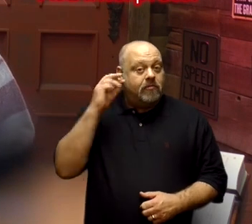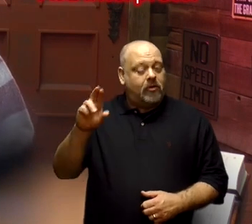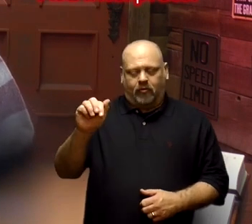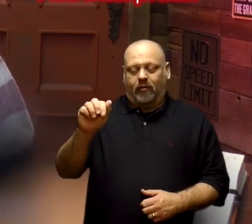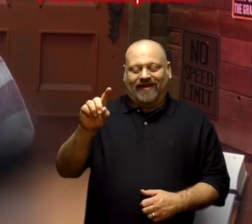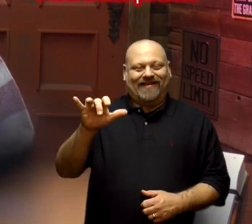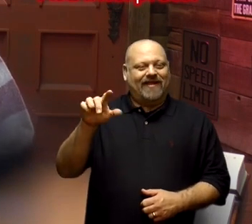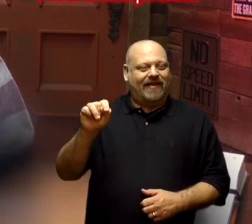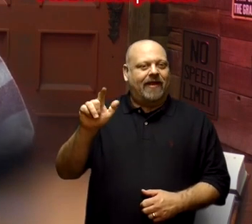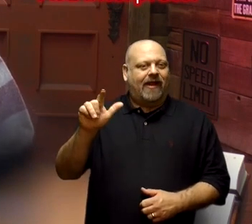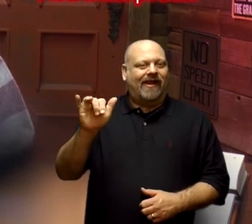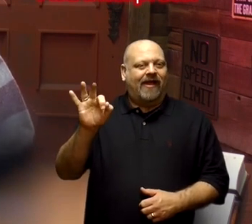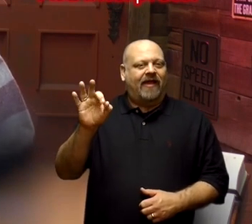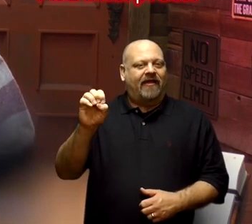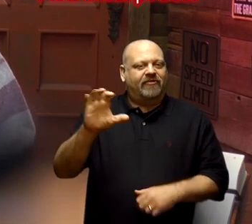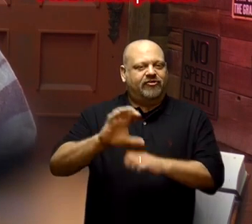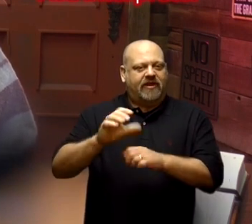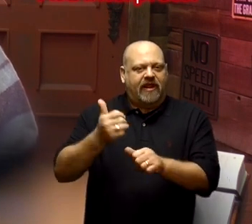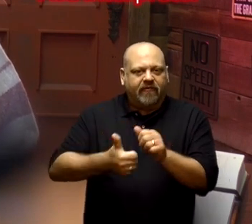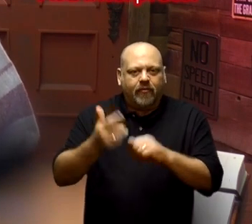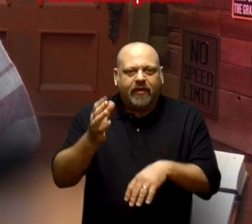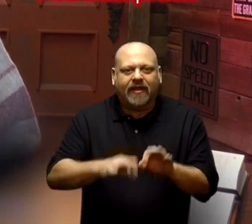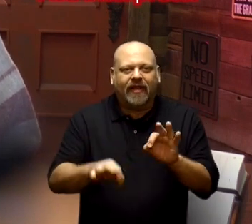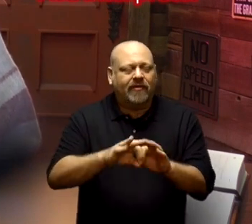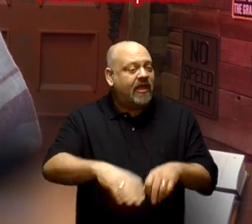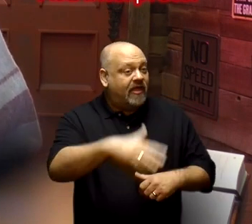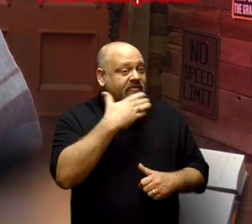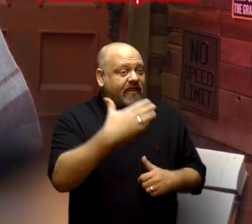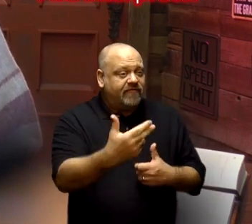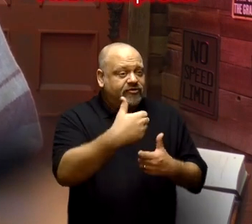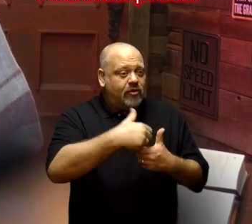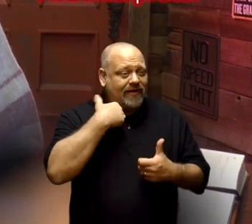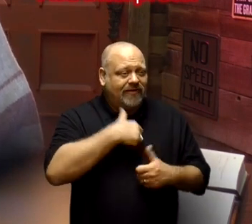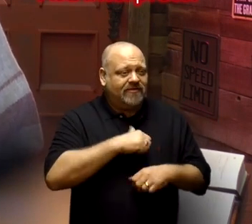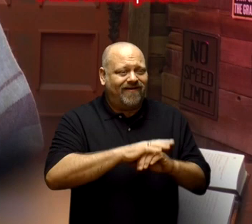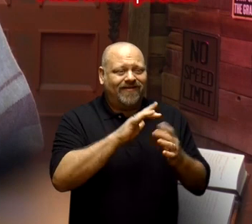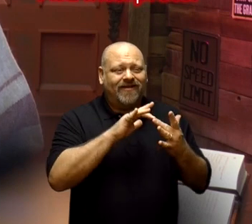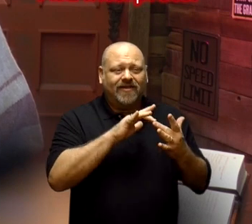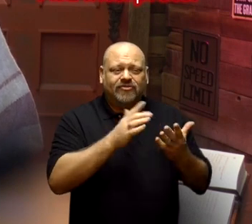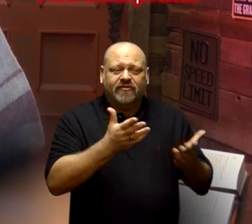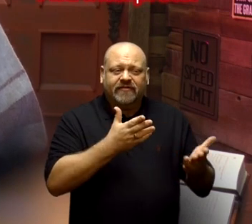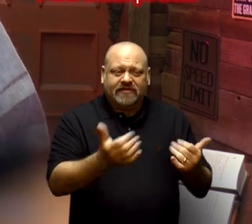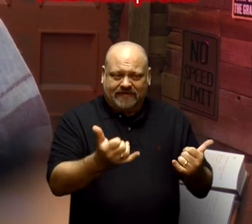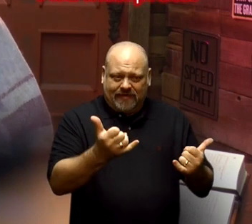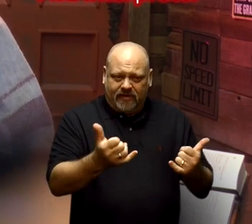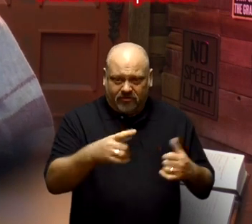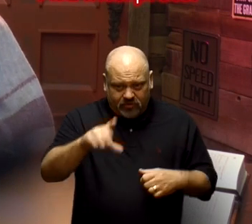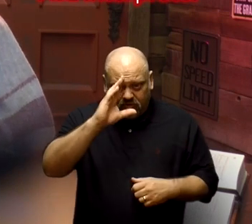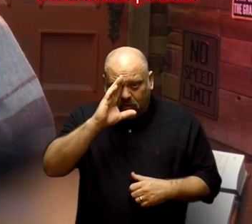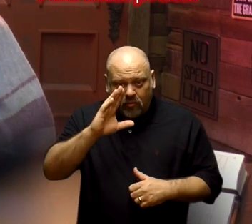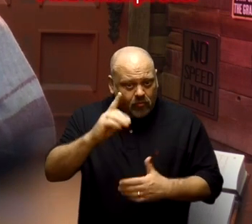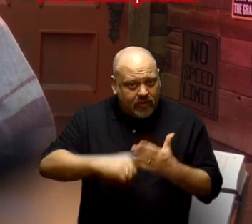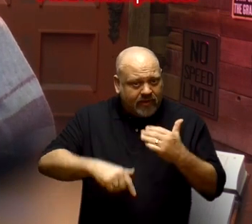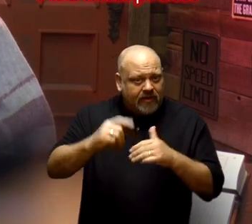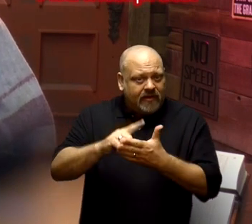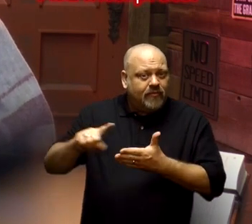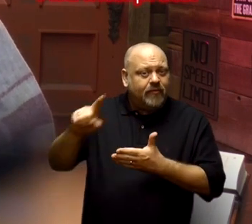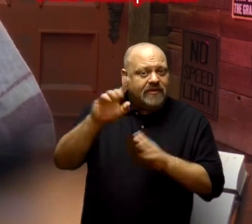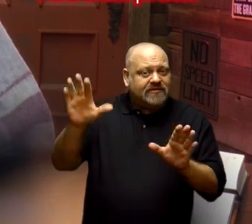Welcome home to Radiant Life Church, where everyone counts. Thanks for joining us for our online service today. Do you know what next Sunday